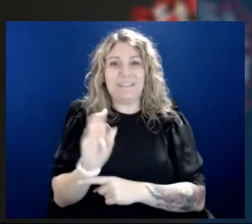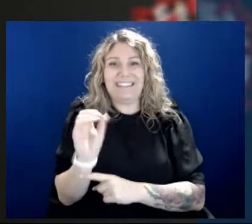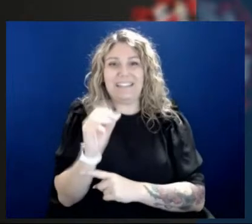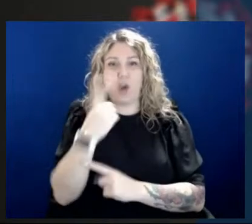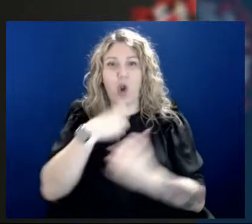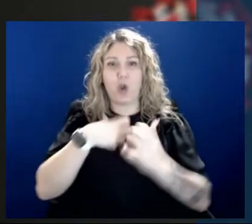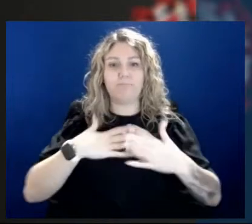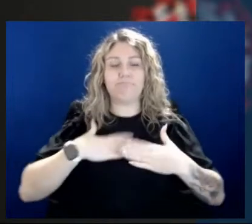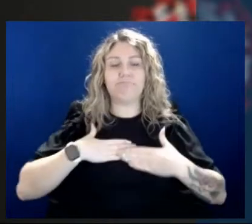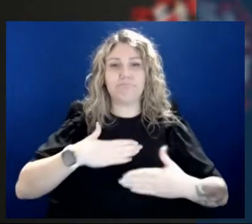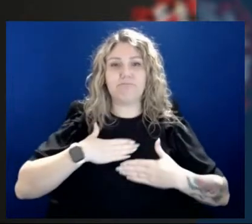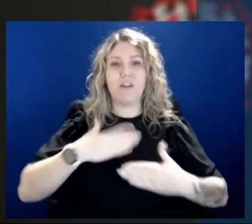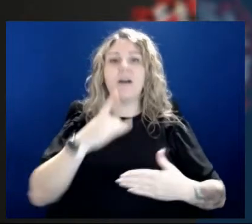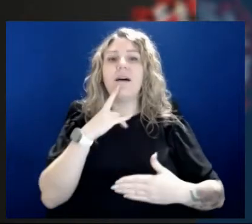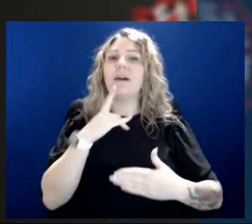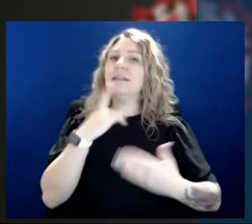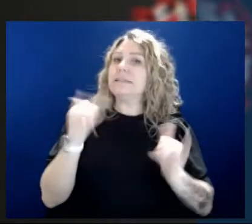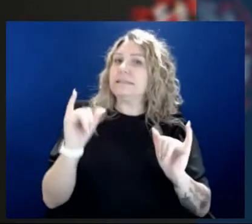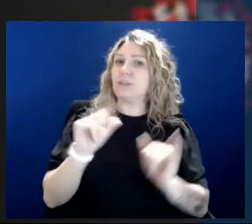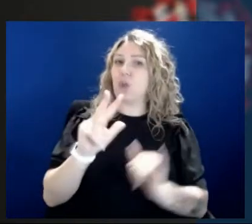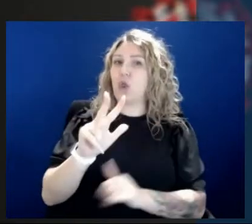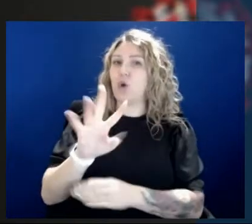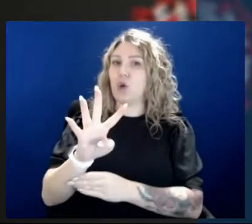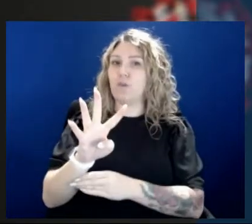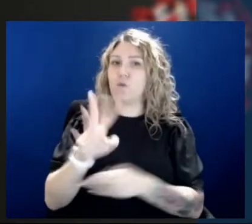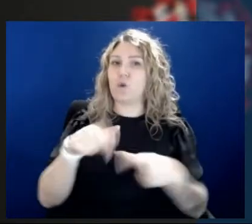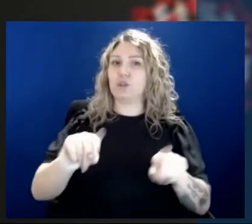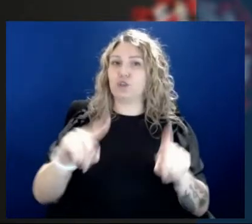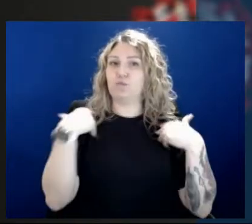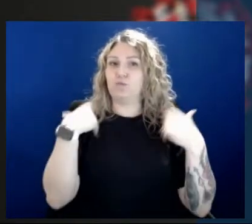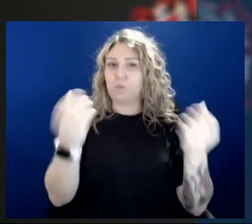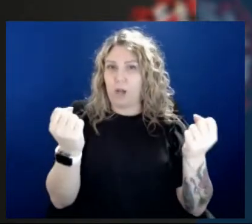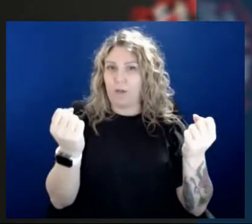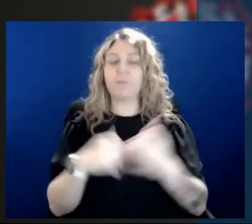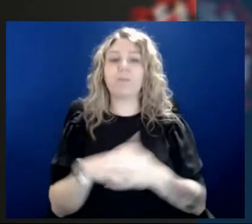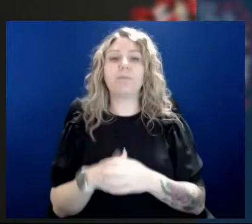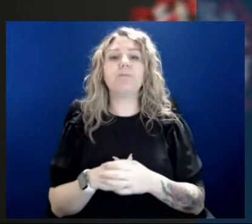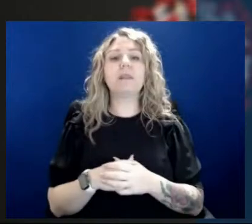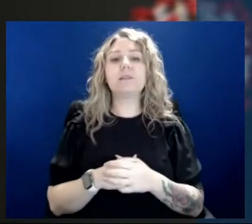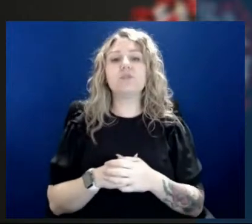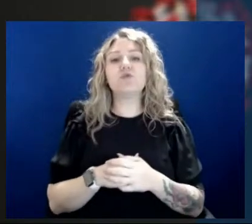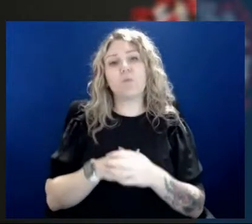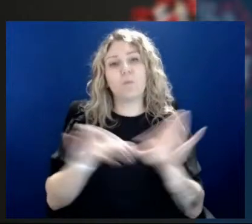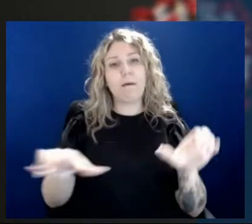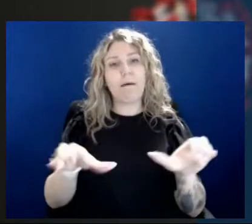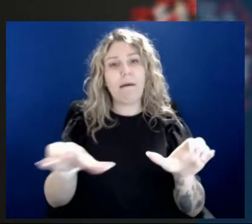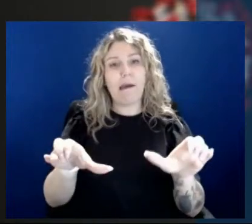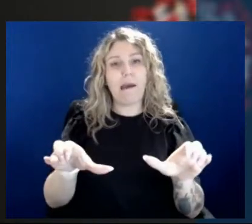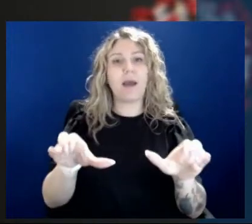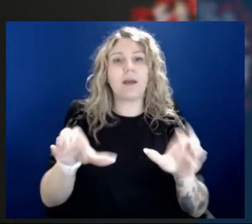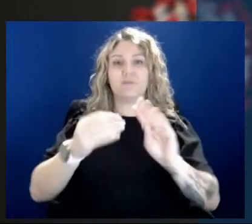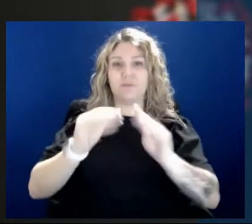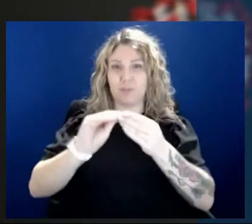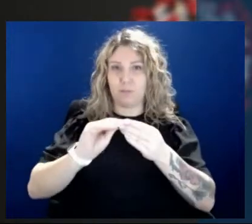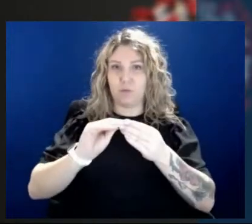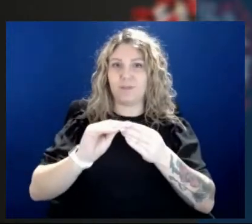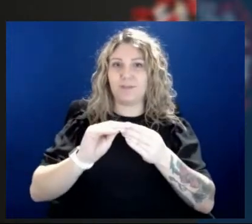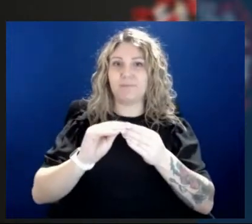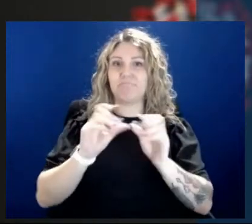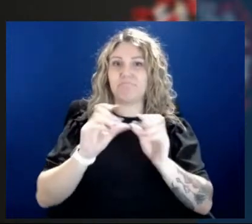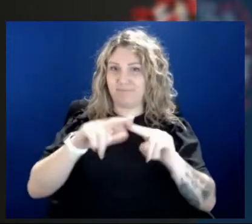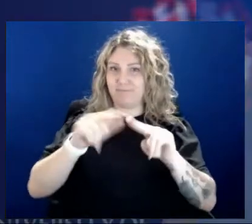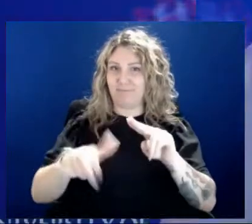in that recovery period as well. So our active infections numbers continue to go down again, which is a good